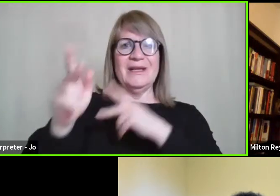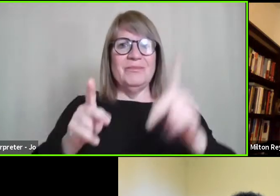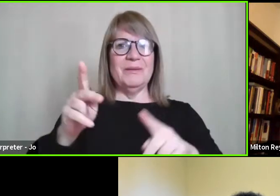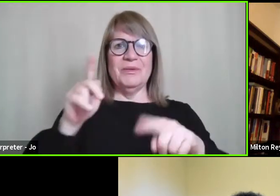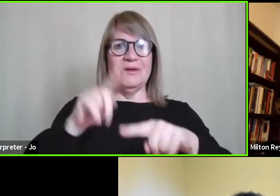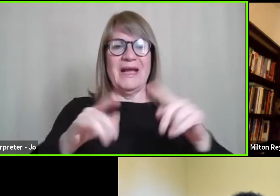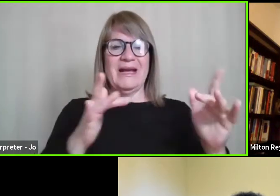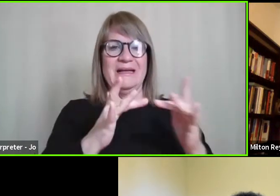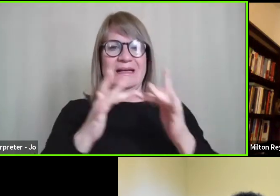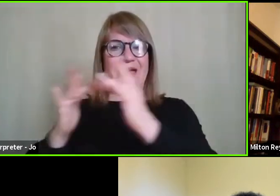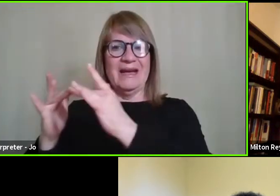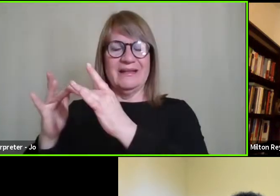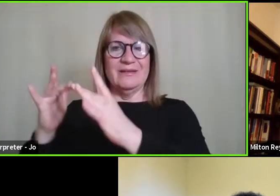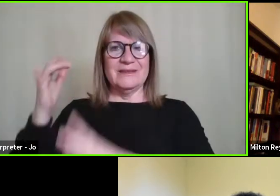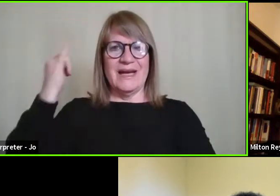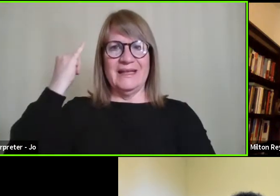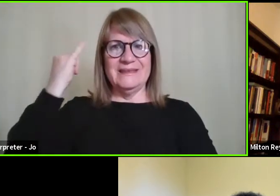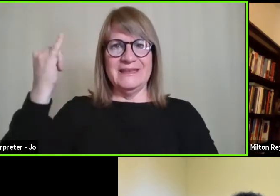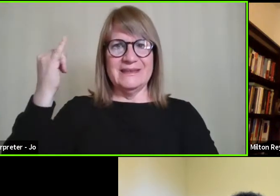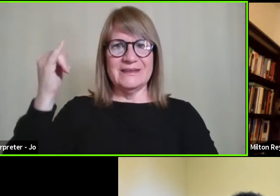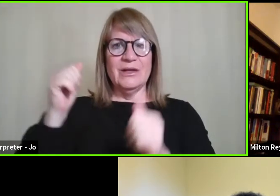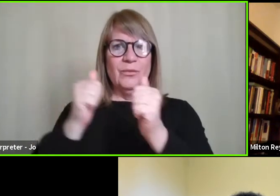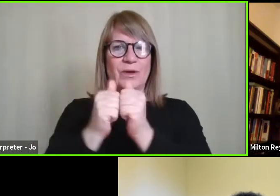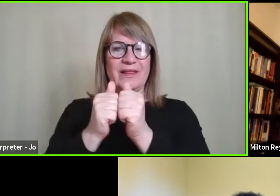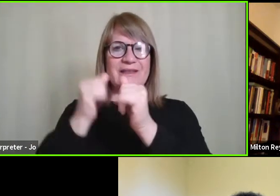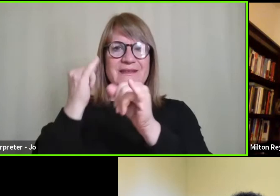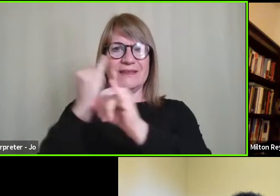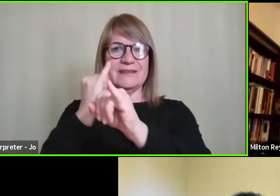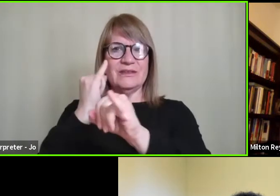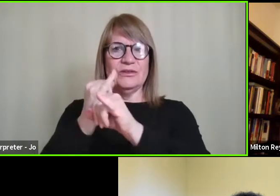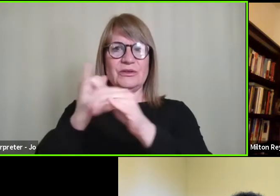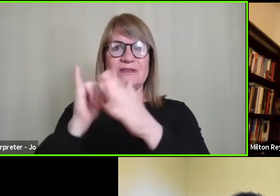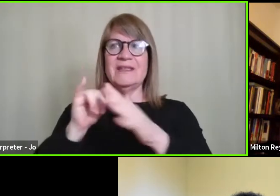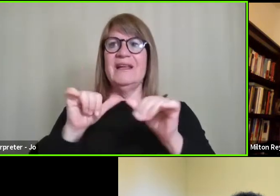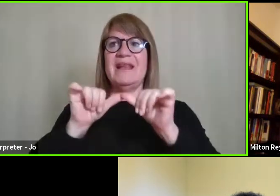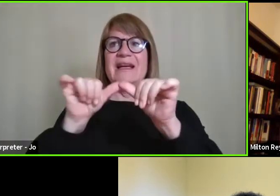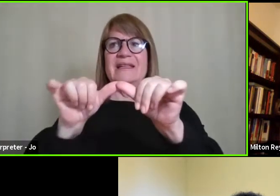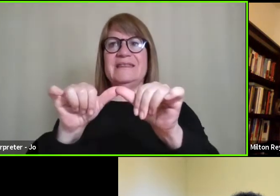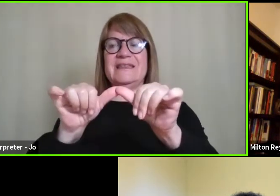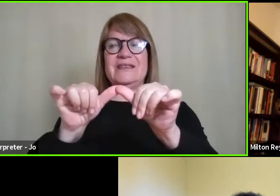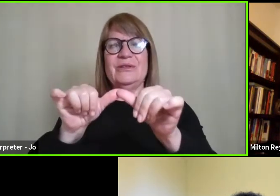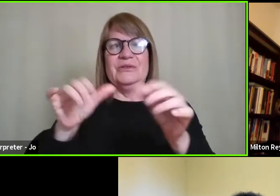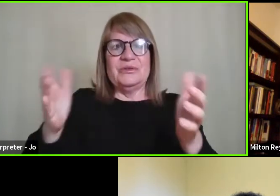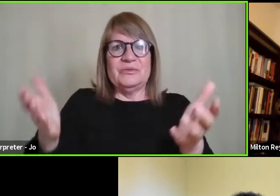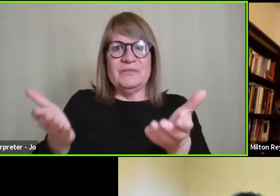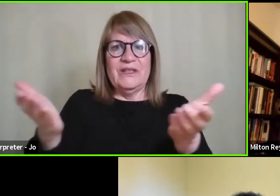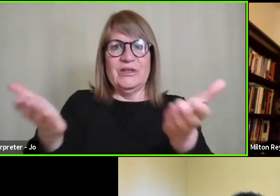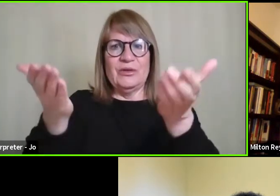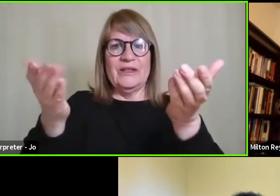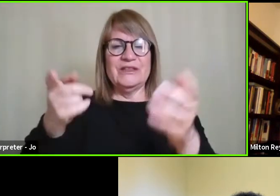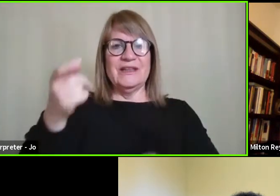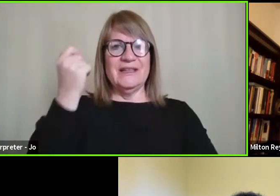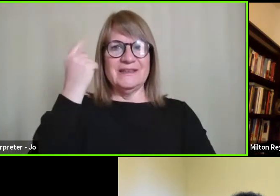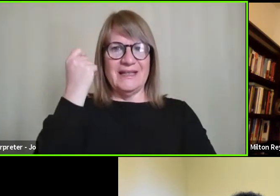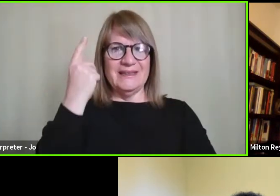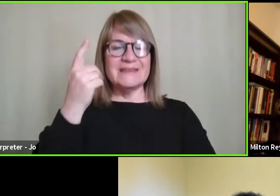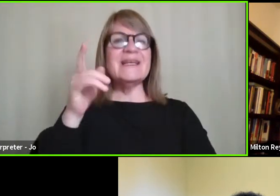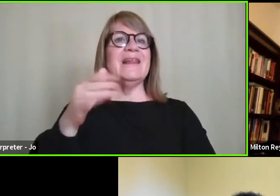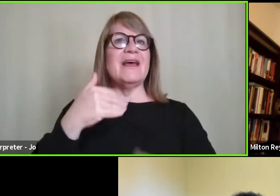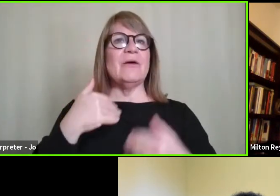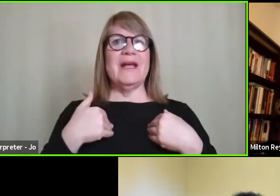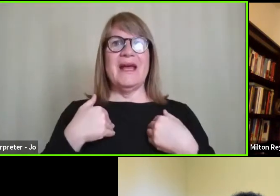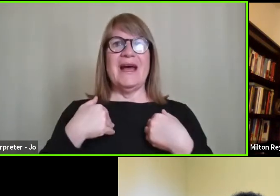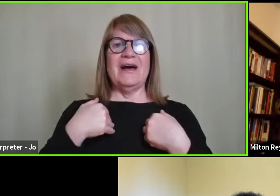to the institutions that continue to promulgate these notions of that there are discernible and distinct uh